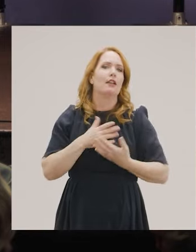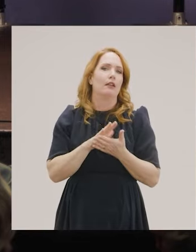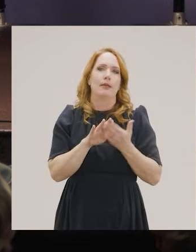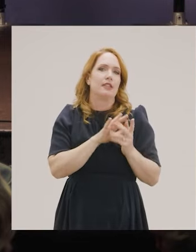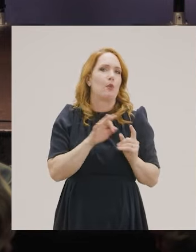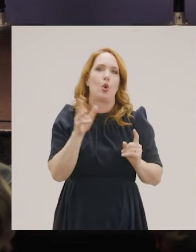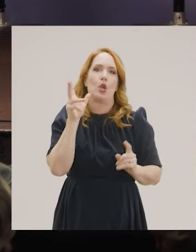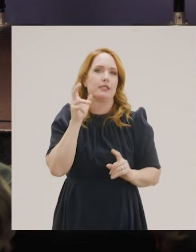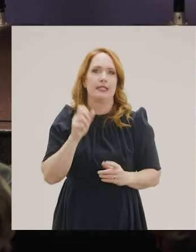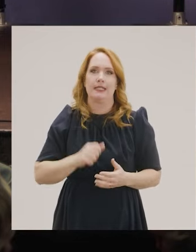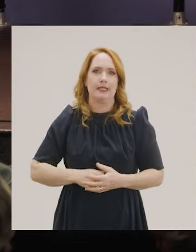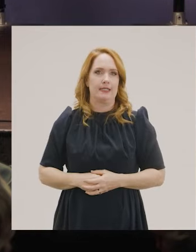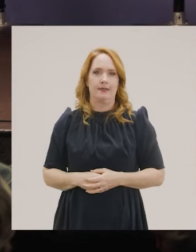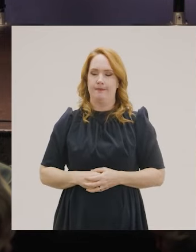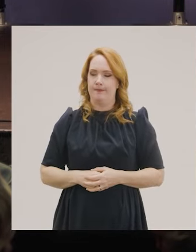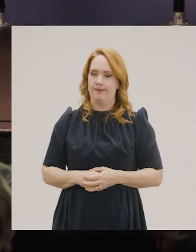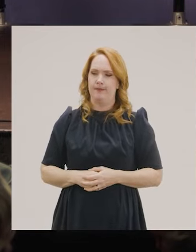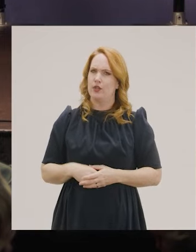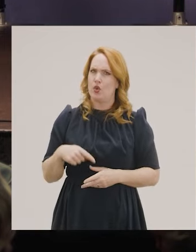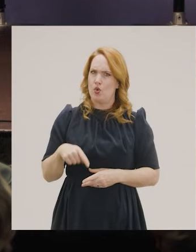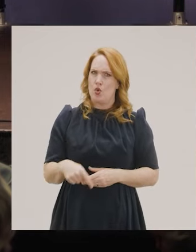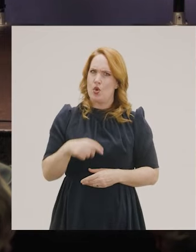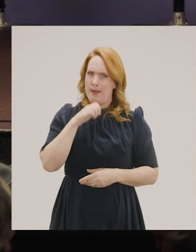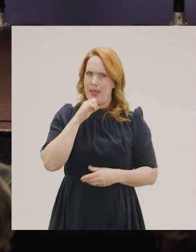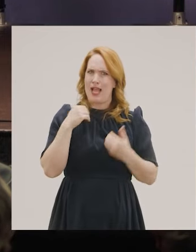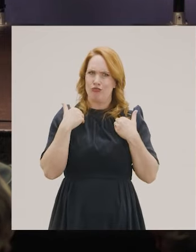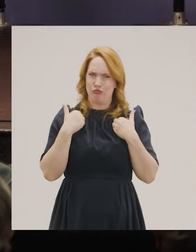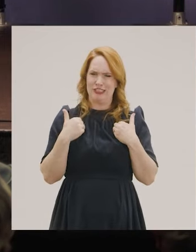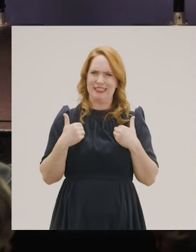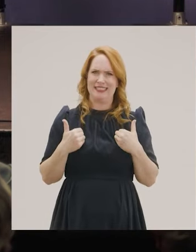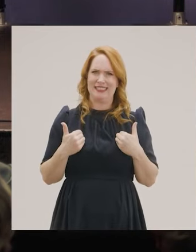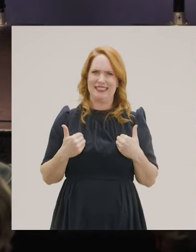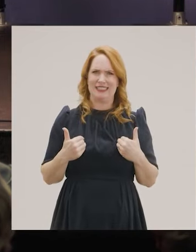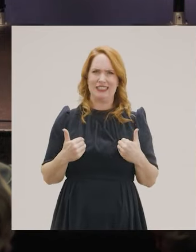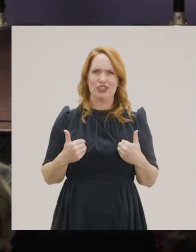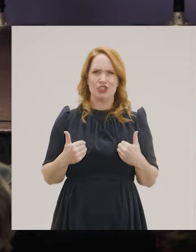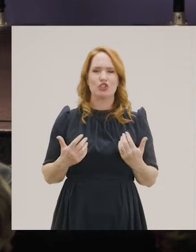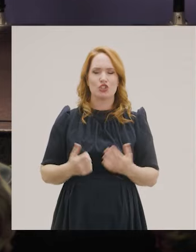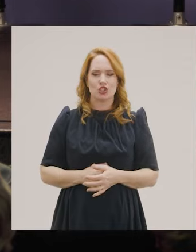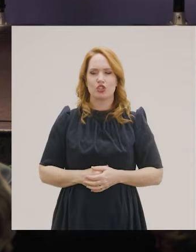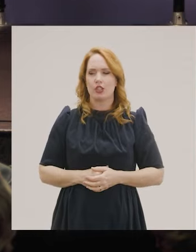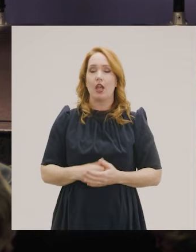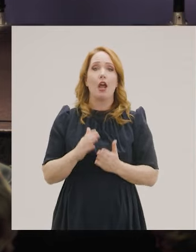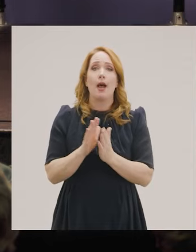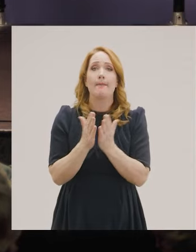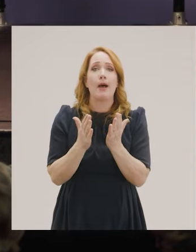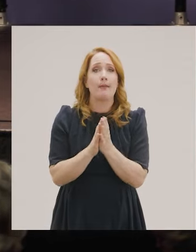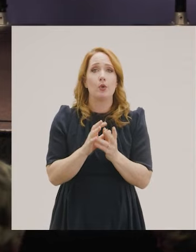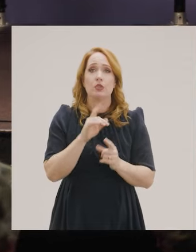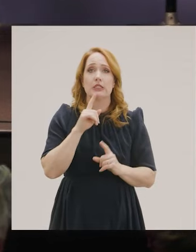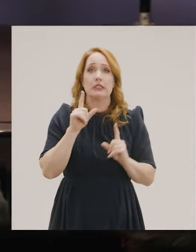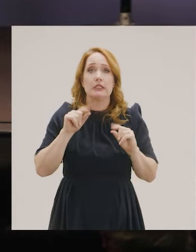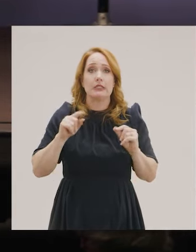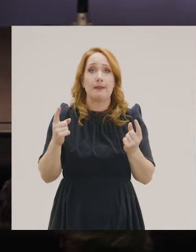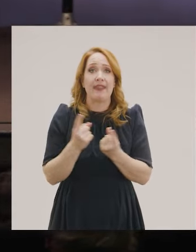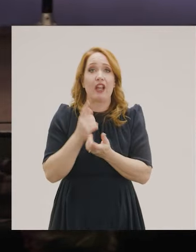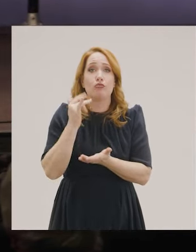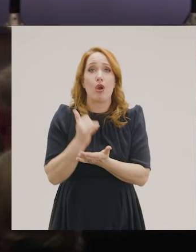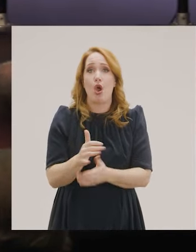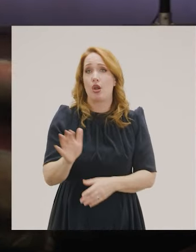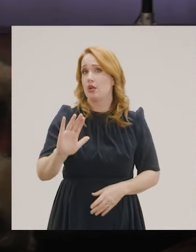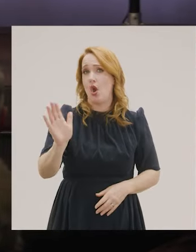Terrifying story. This is a story that Jesus told. Here's a man that has great riches. He's very, very wealthy. Now, the